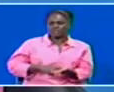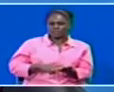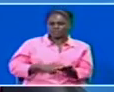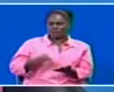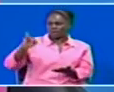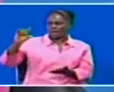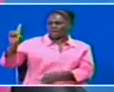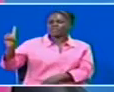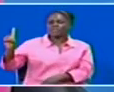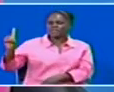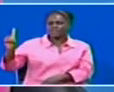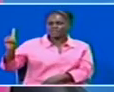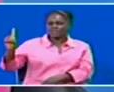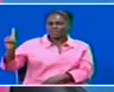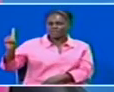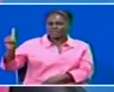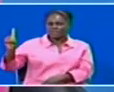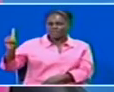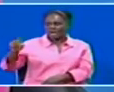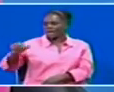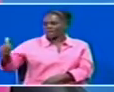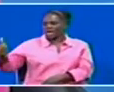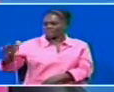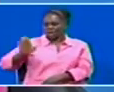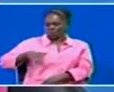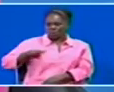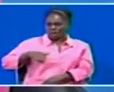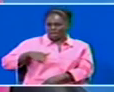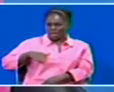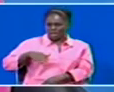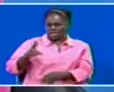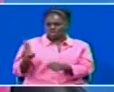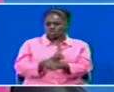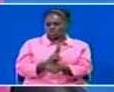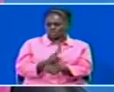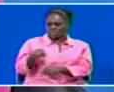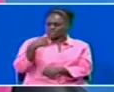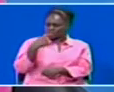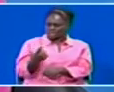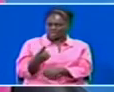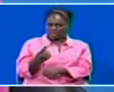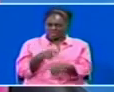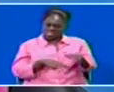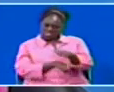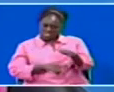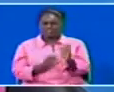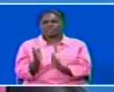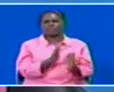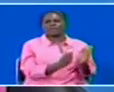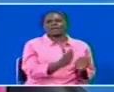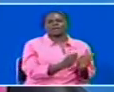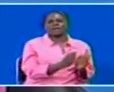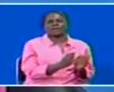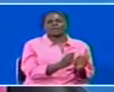ID number for a certain Salome Njoroge. And he talked of a rigging scheme, he and the Wiper